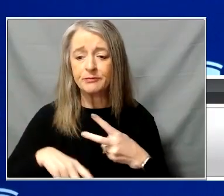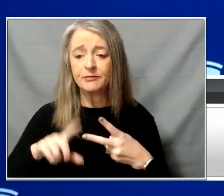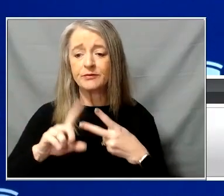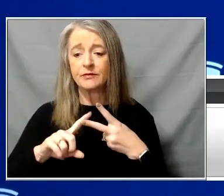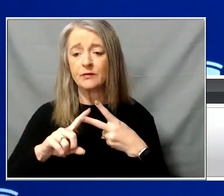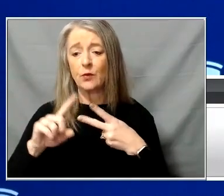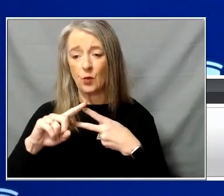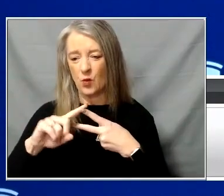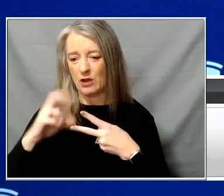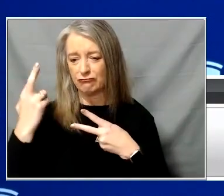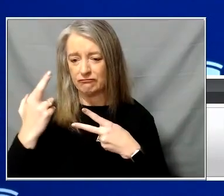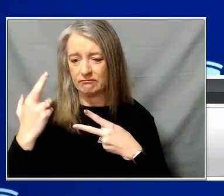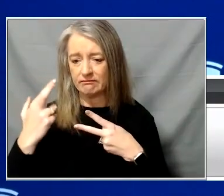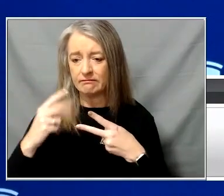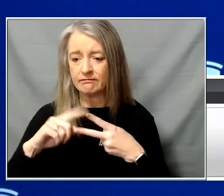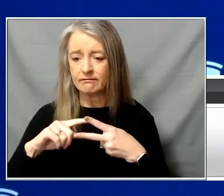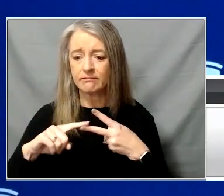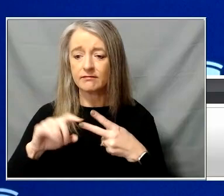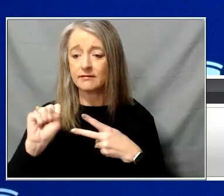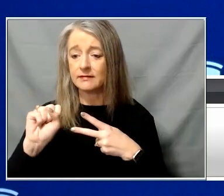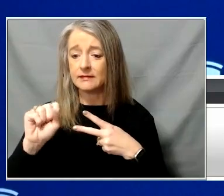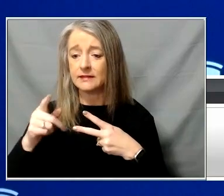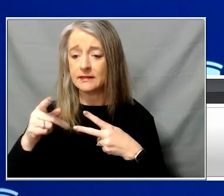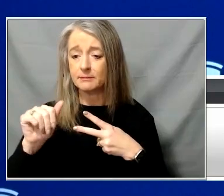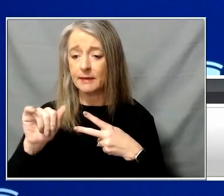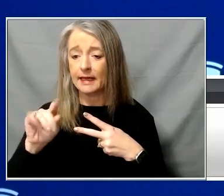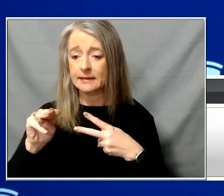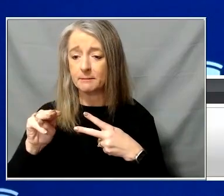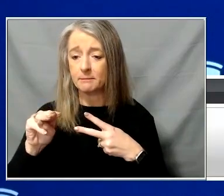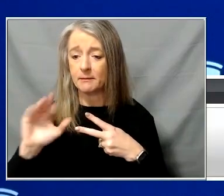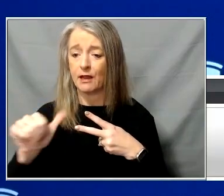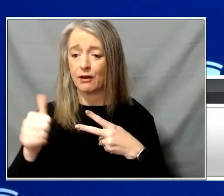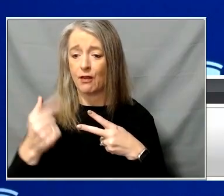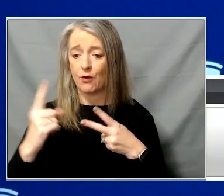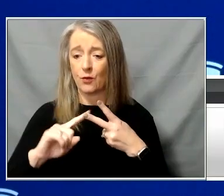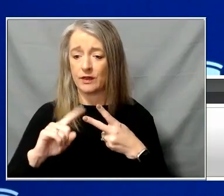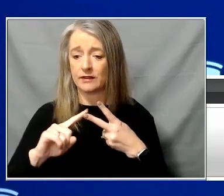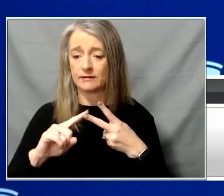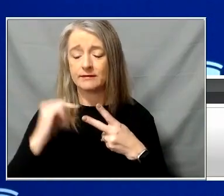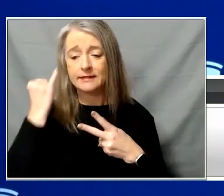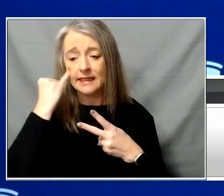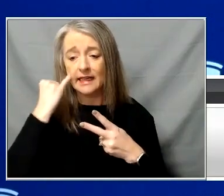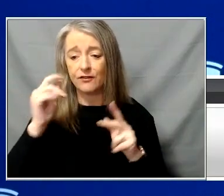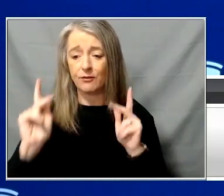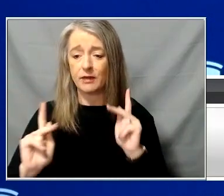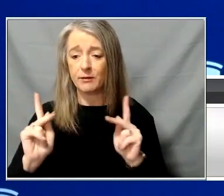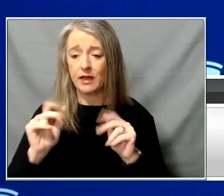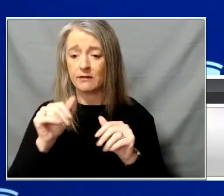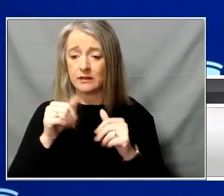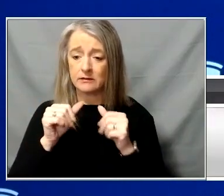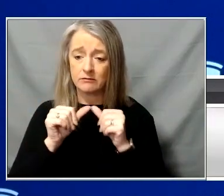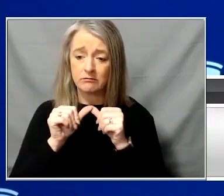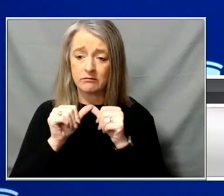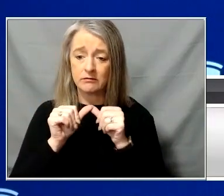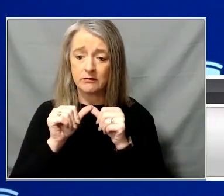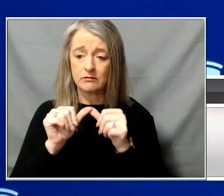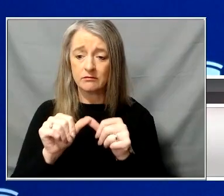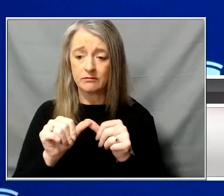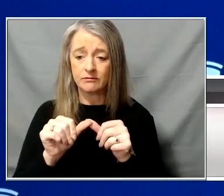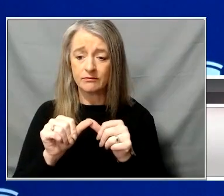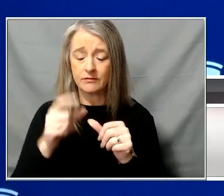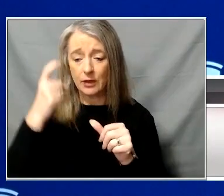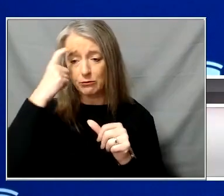main symptoms. Spasm is another one. And then again, if people have a very progressive form of it that specifically involves the brain,